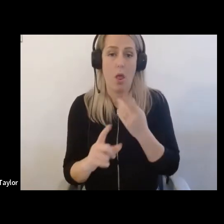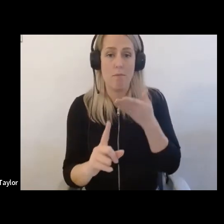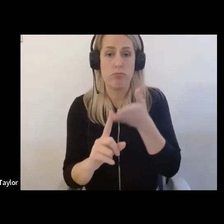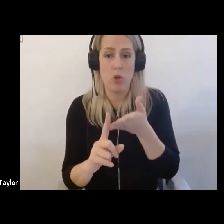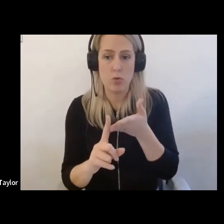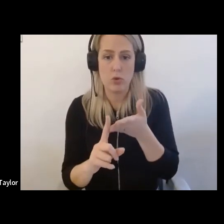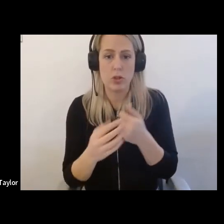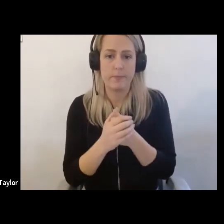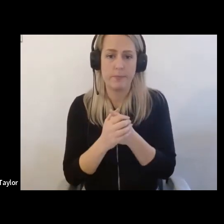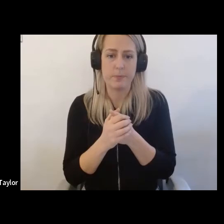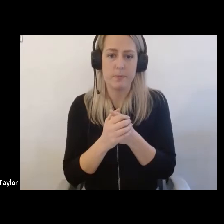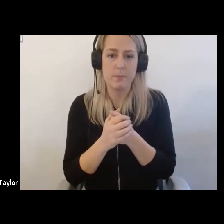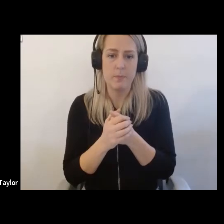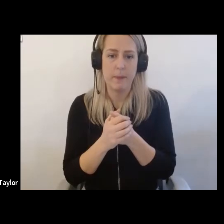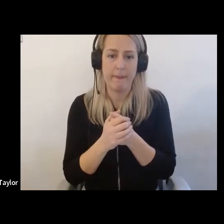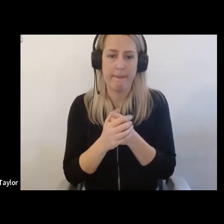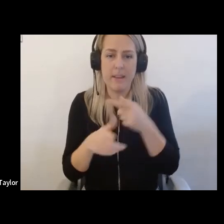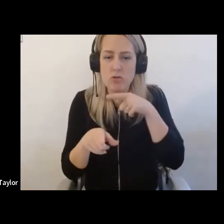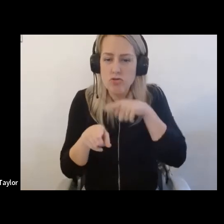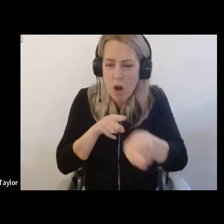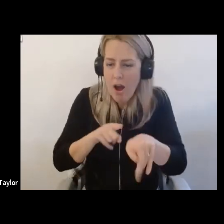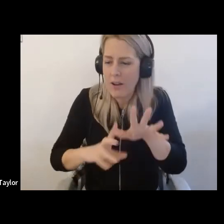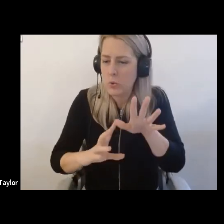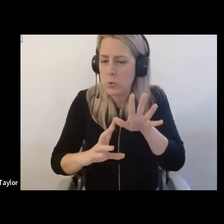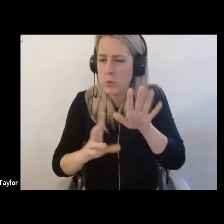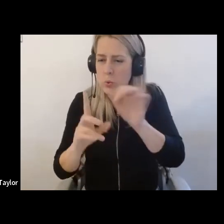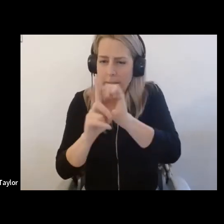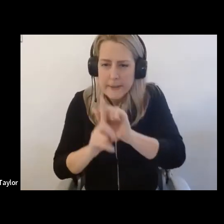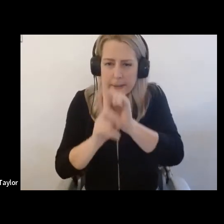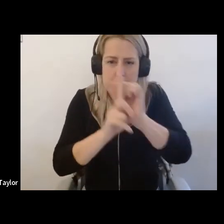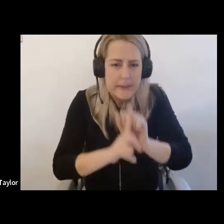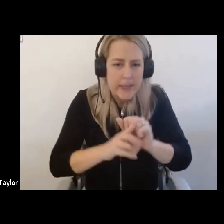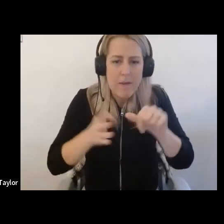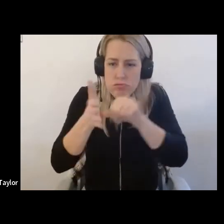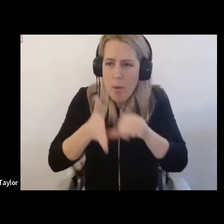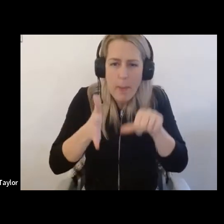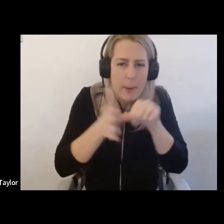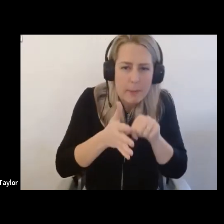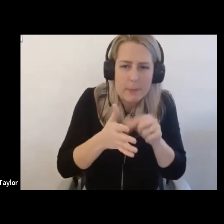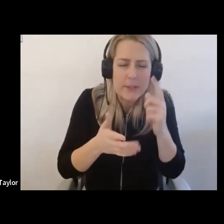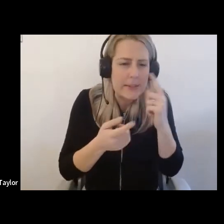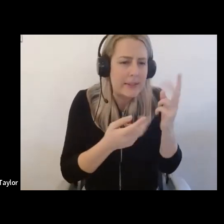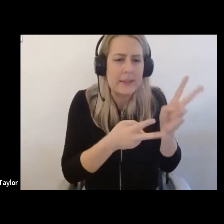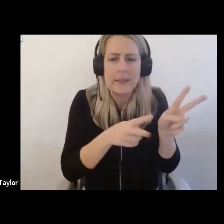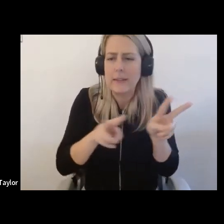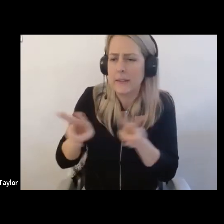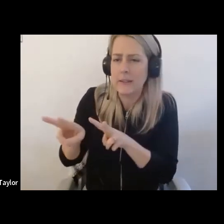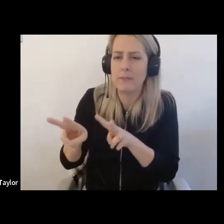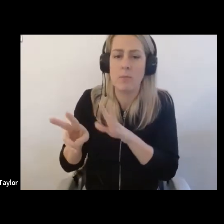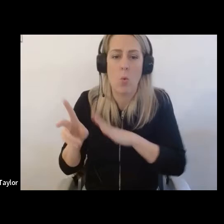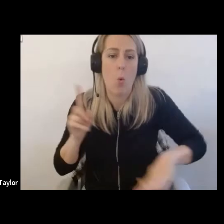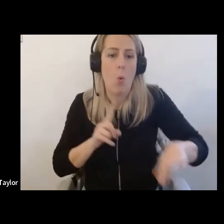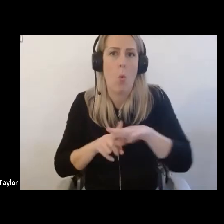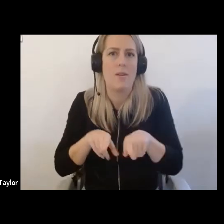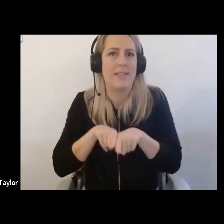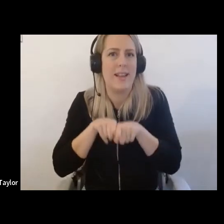all at once. But I think it is interesting to hear about different approaches which emphasize one or other barrier. So,